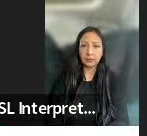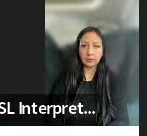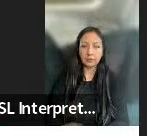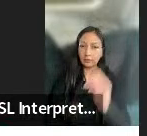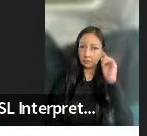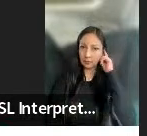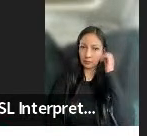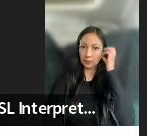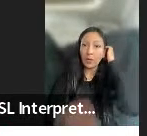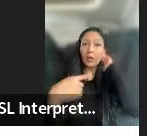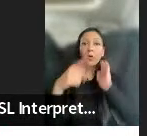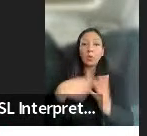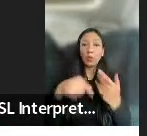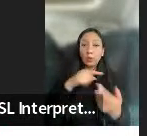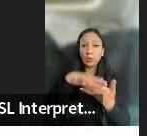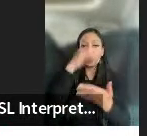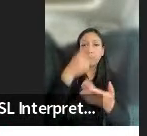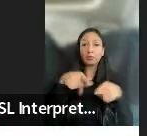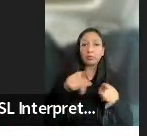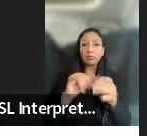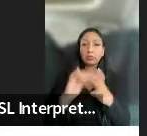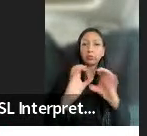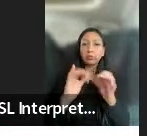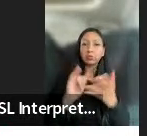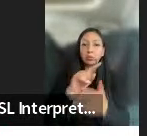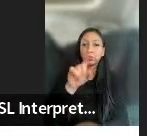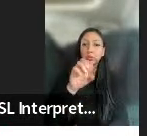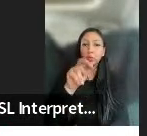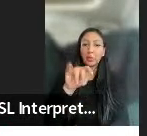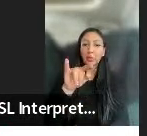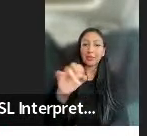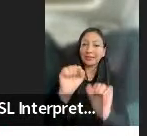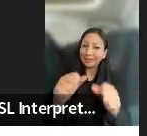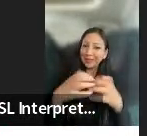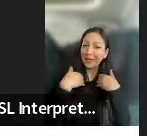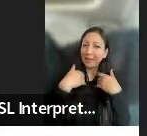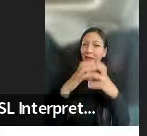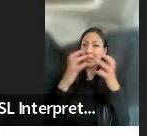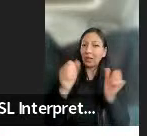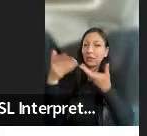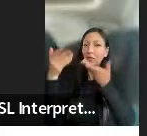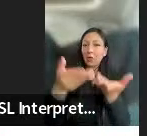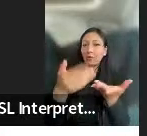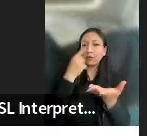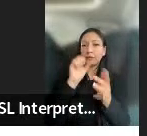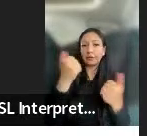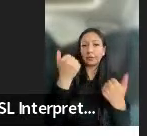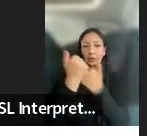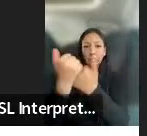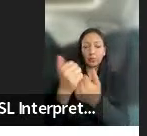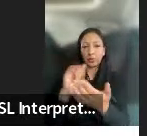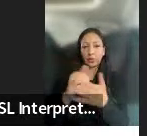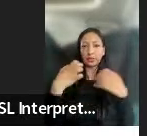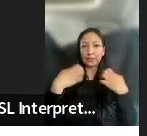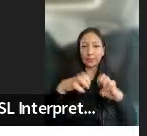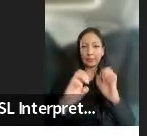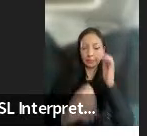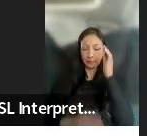And what we've learned during these conversations is that zoning does have a lot to offer in terms of supporting these efforts.